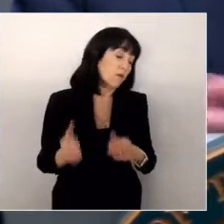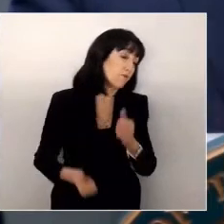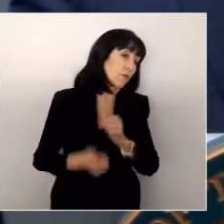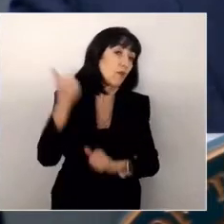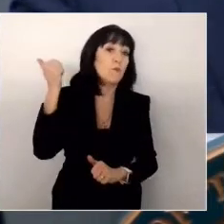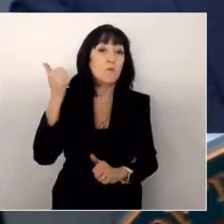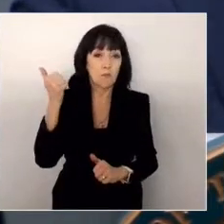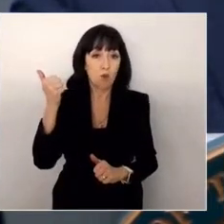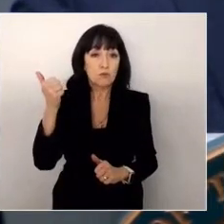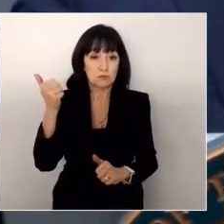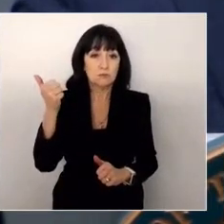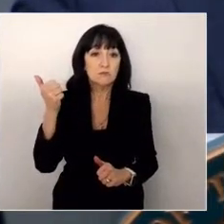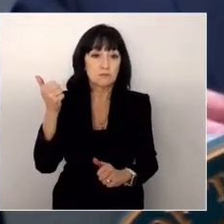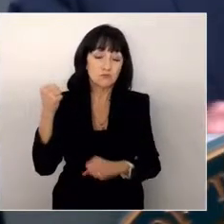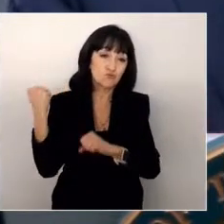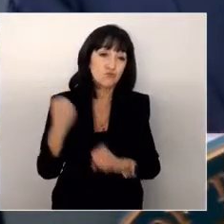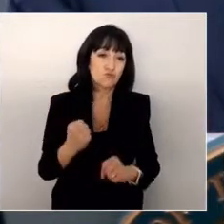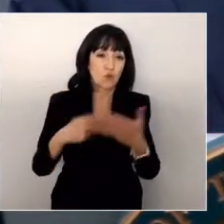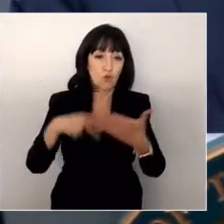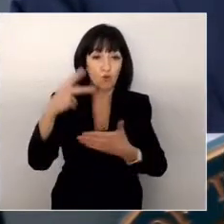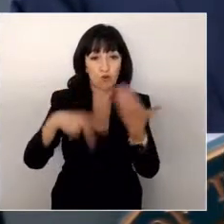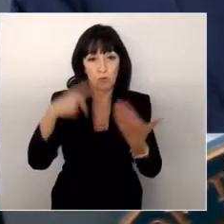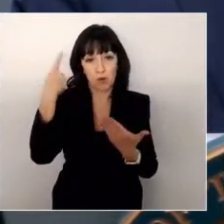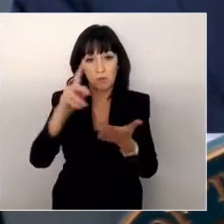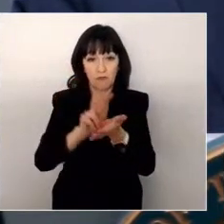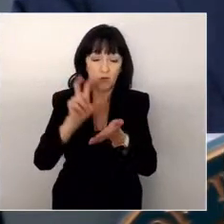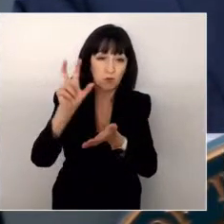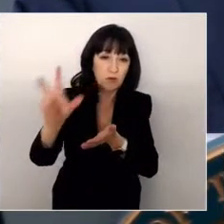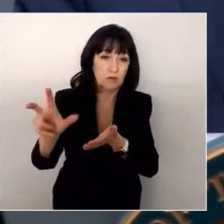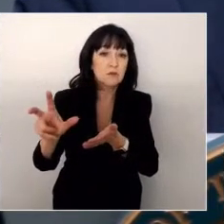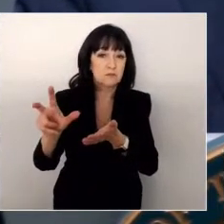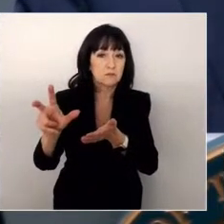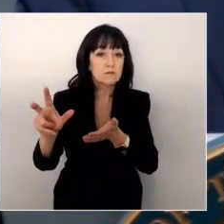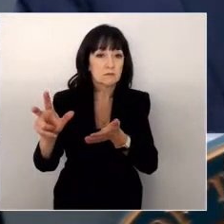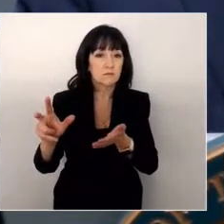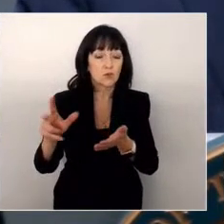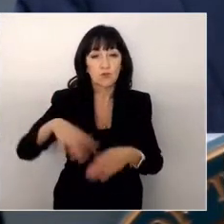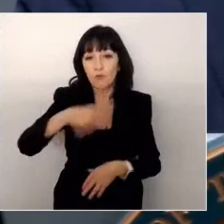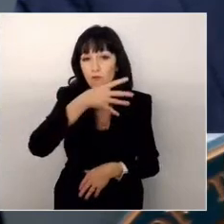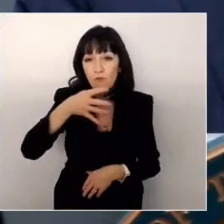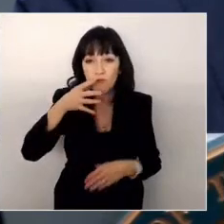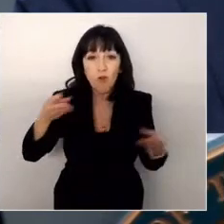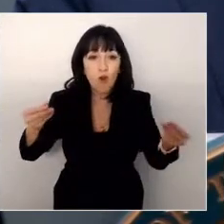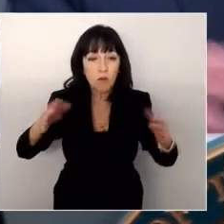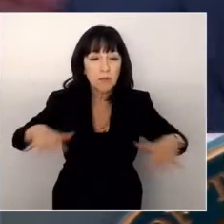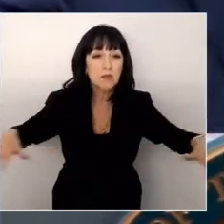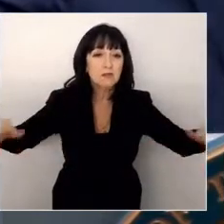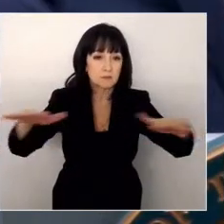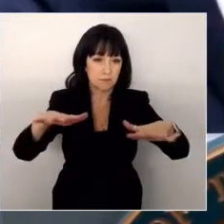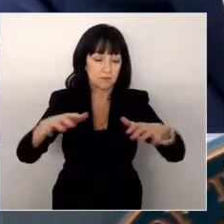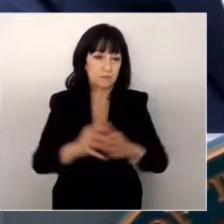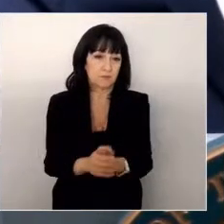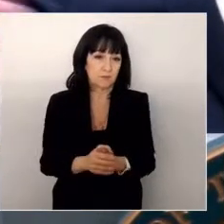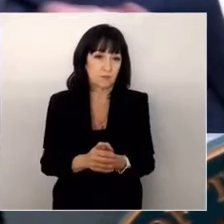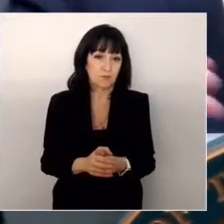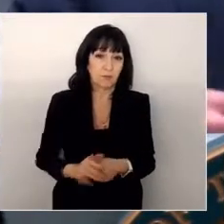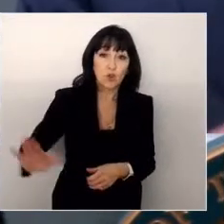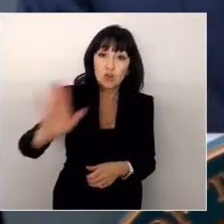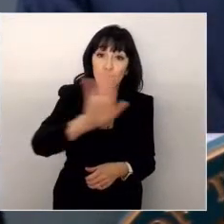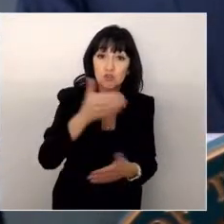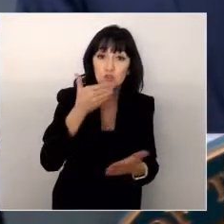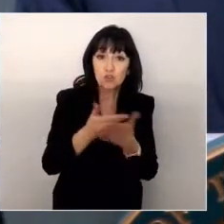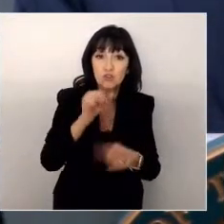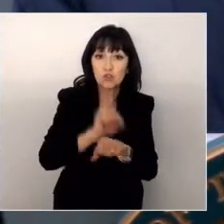And through a years-long partnership with Majority Leaders Longhurst and Townsend and your good work,